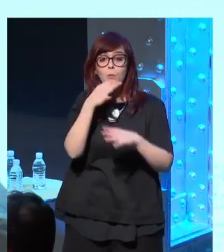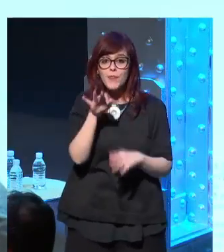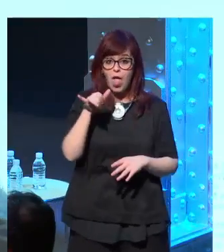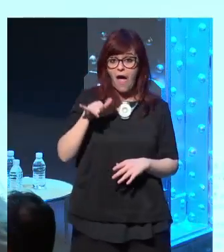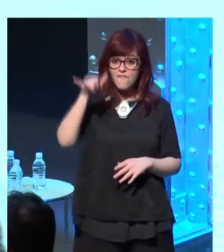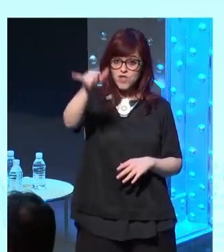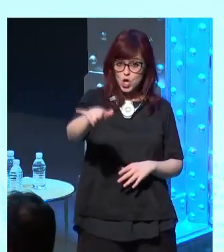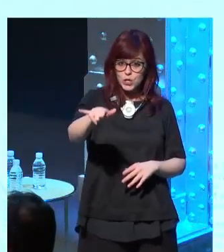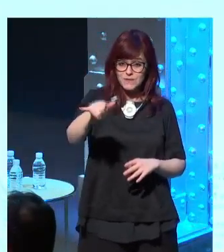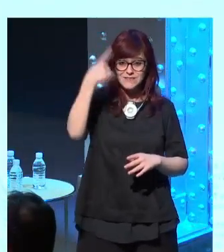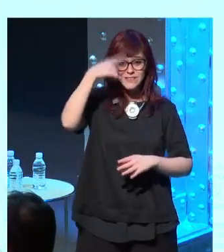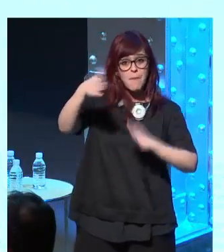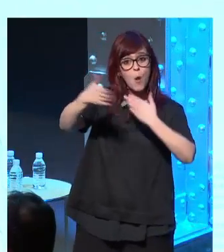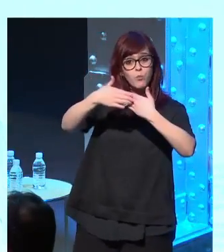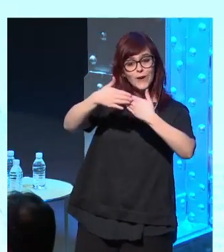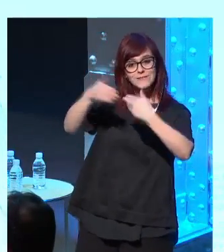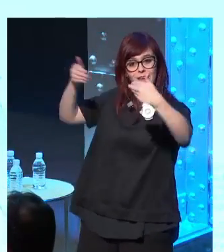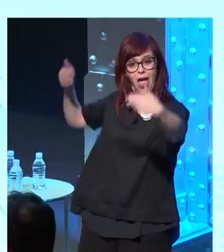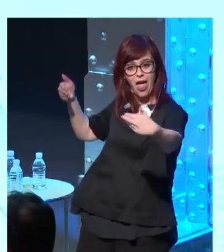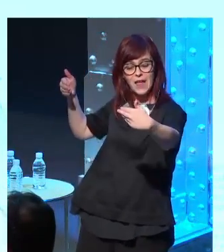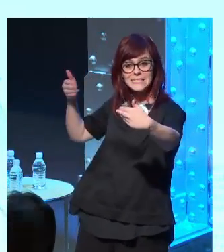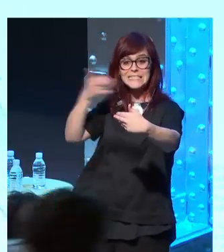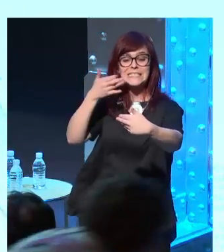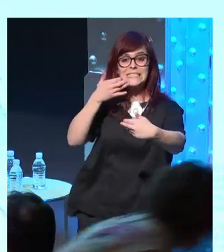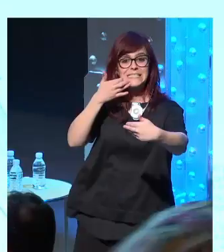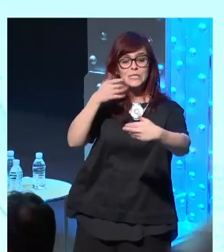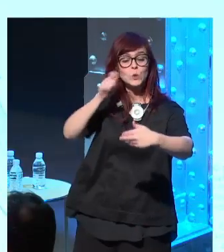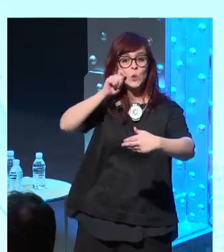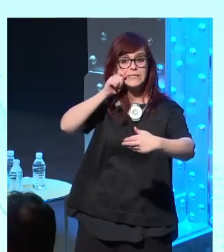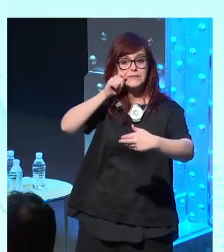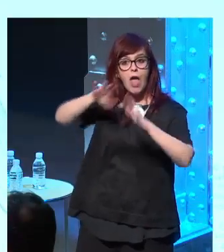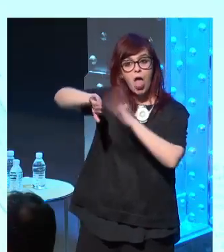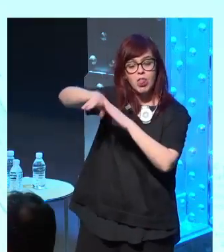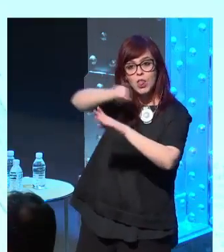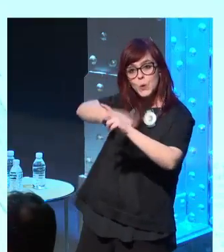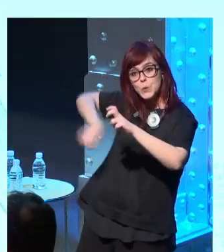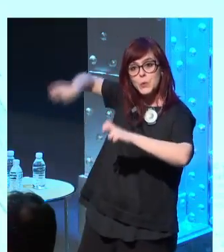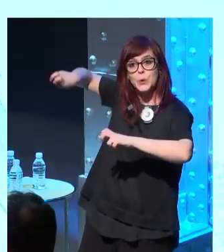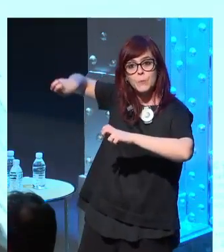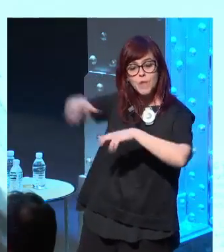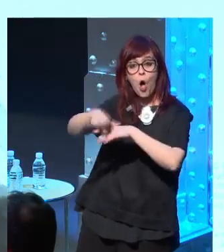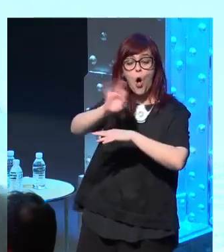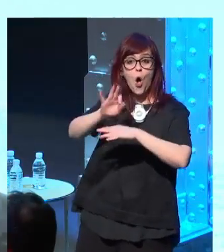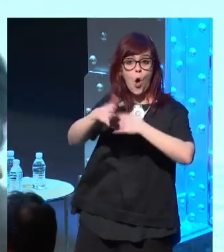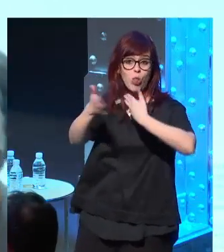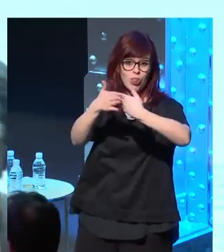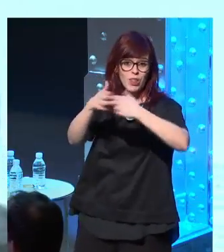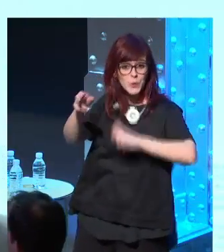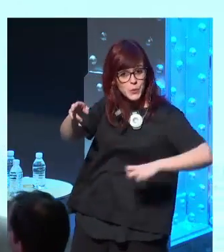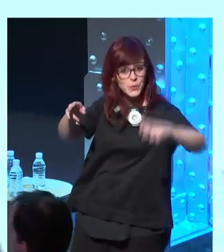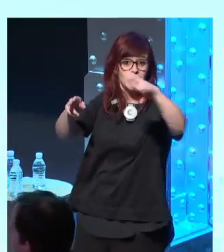class, you go left. Or you can board it at the beginning of the plane, and if you're in monkey class, you walk through first